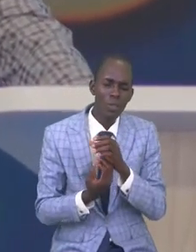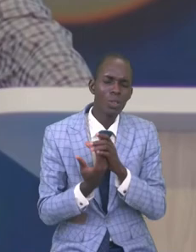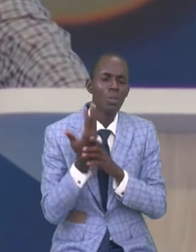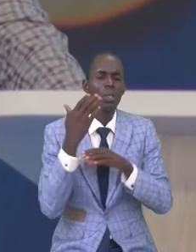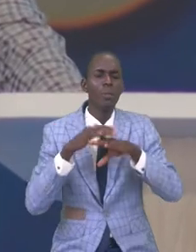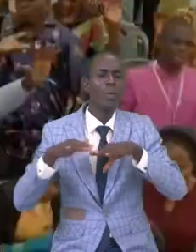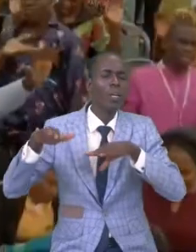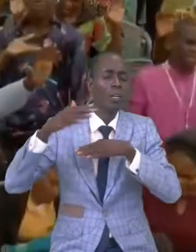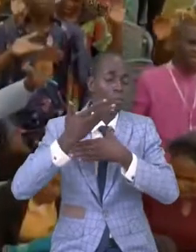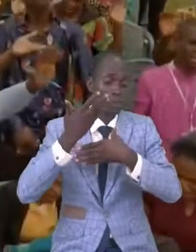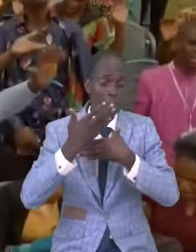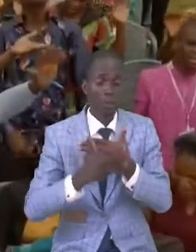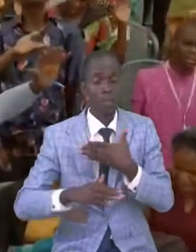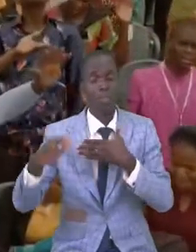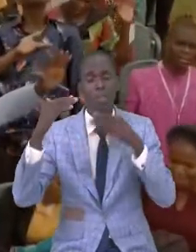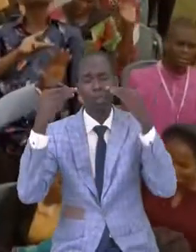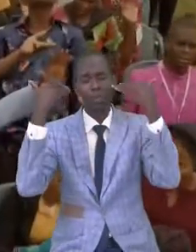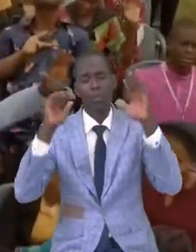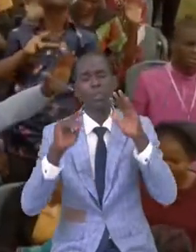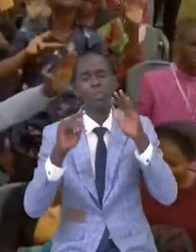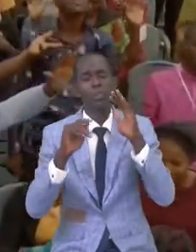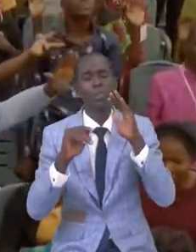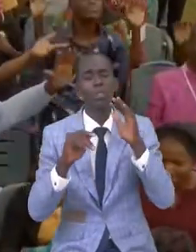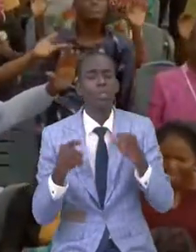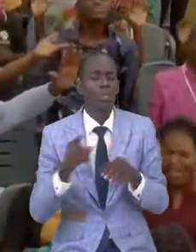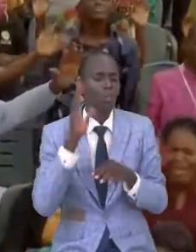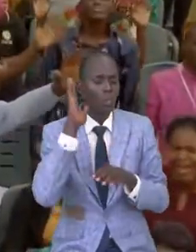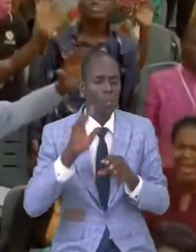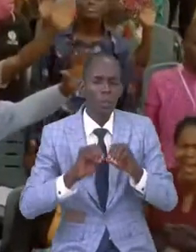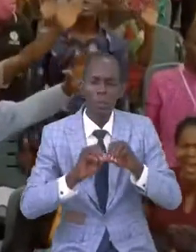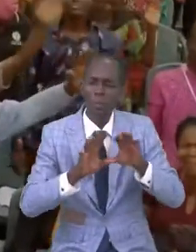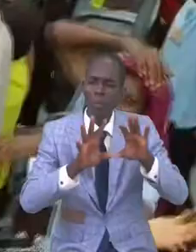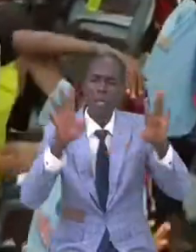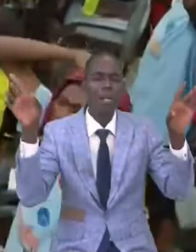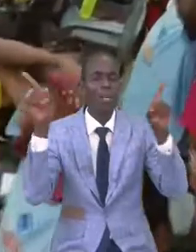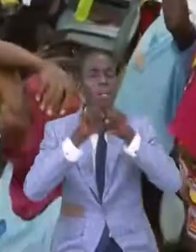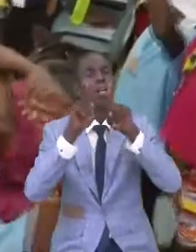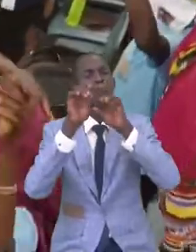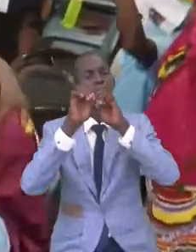limitation, they will glow like shining stars.